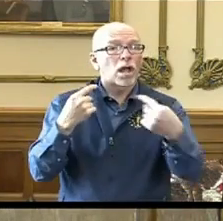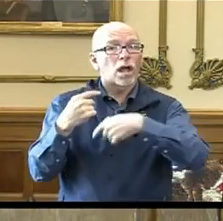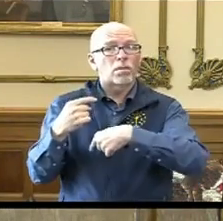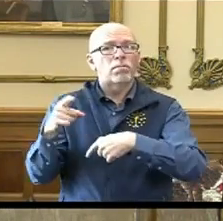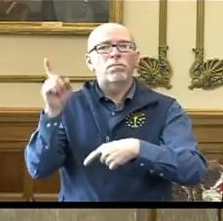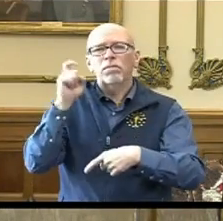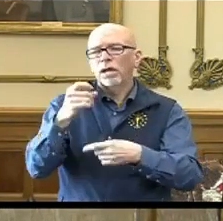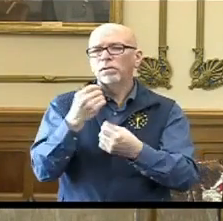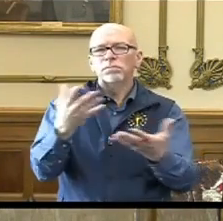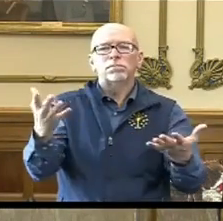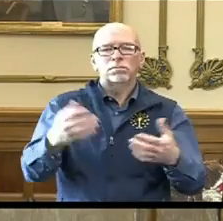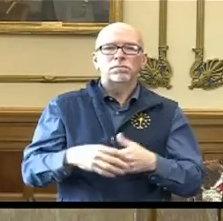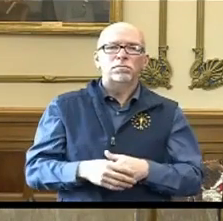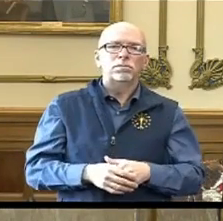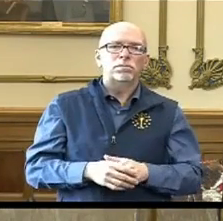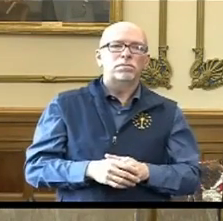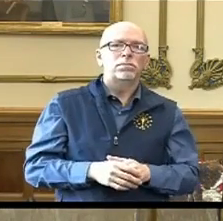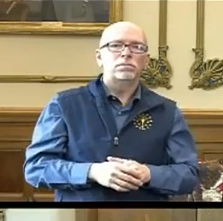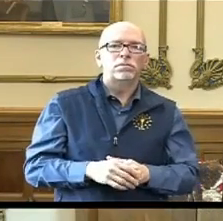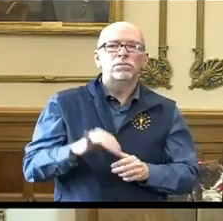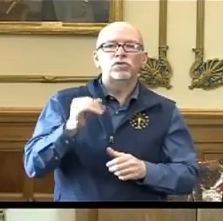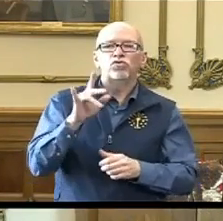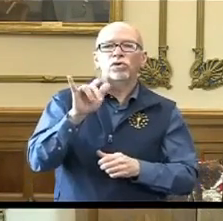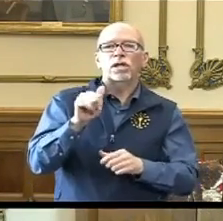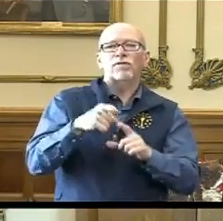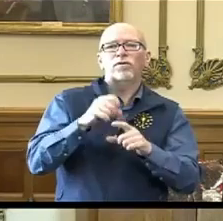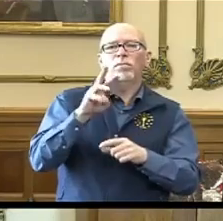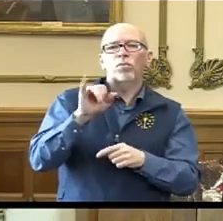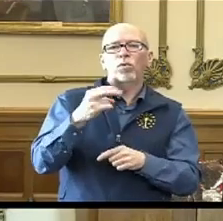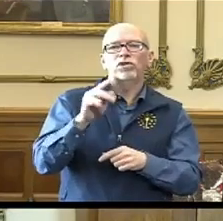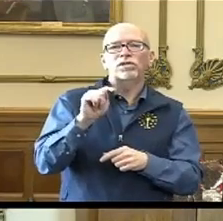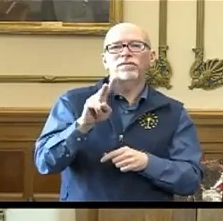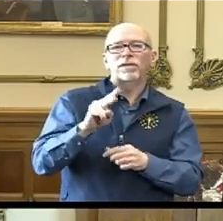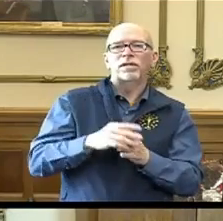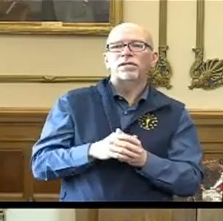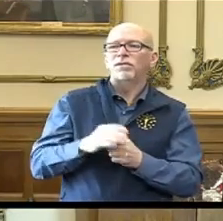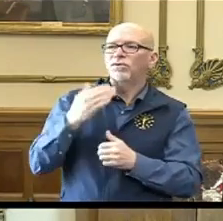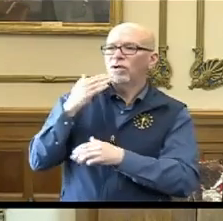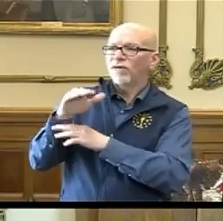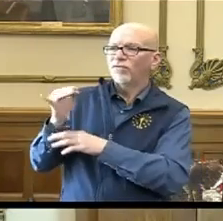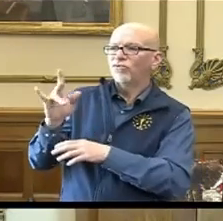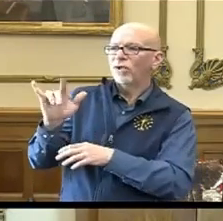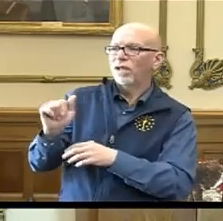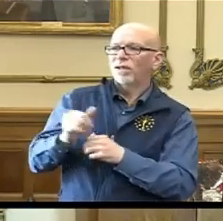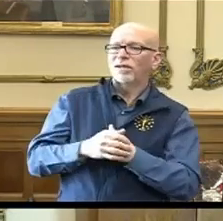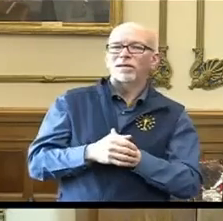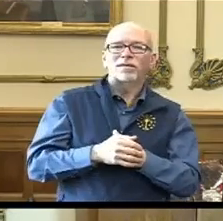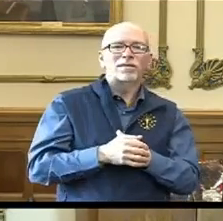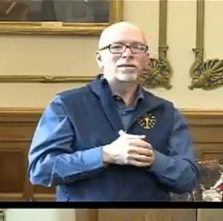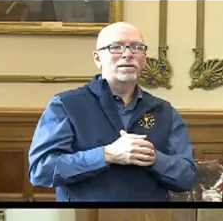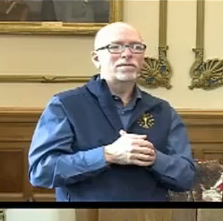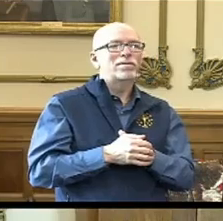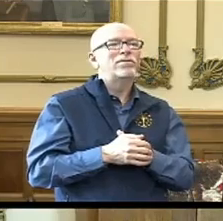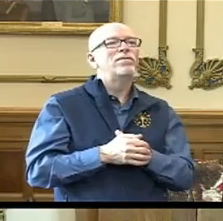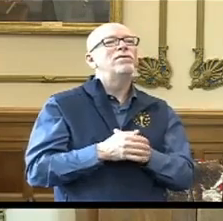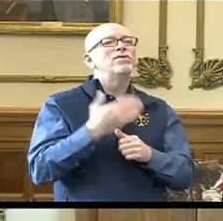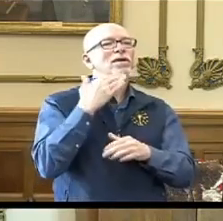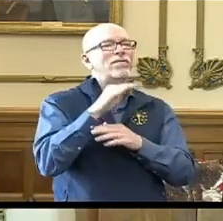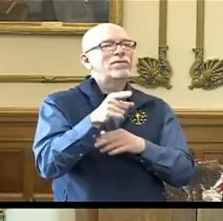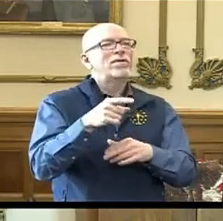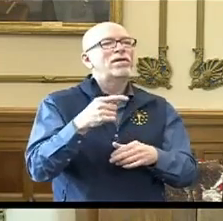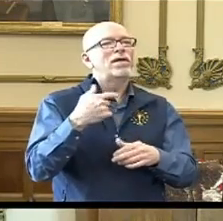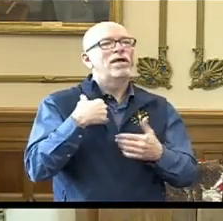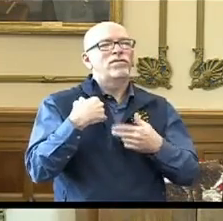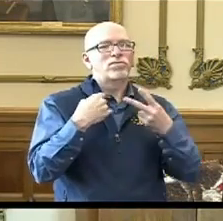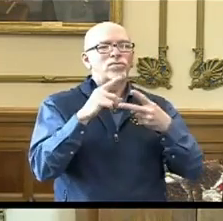to that facility. Julia, Wish TV. Good afternoon, Julia. Good afternoon, Governor. I have